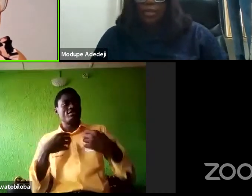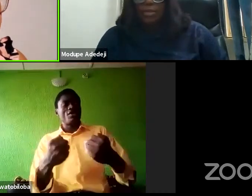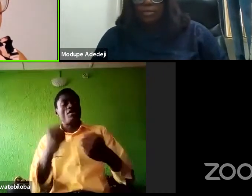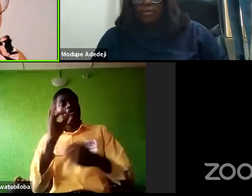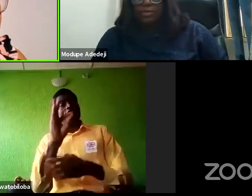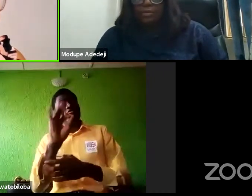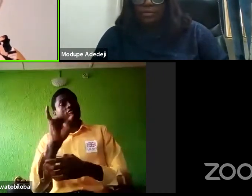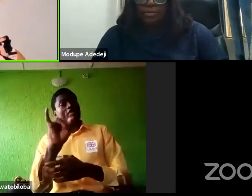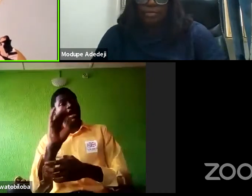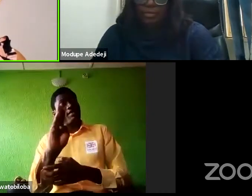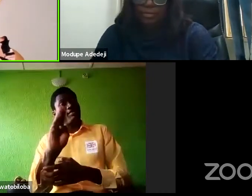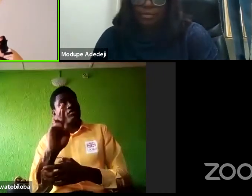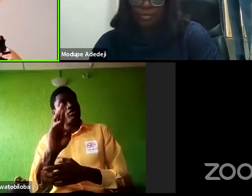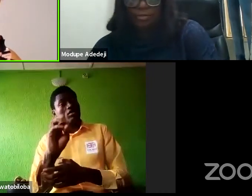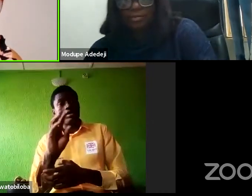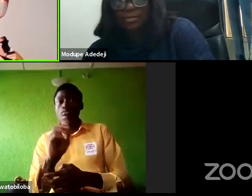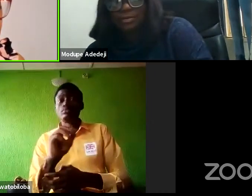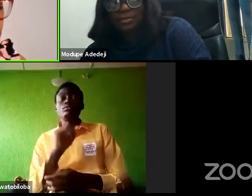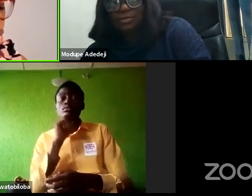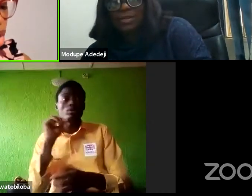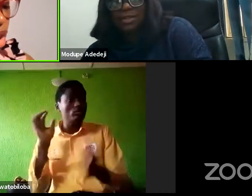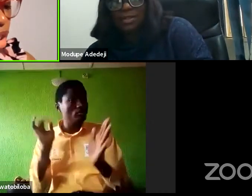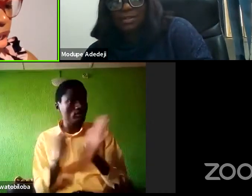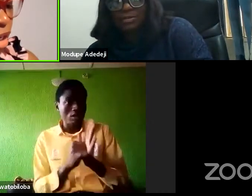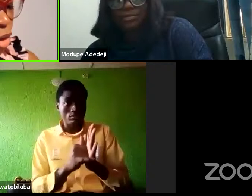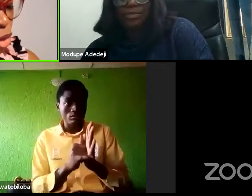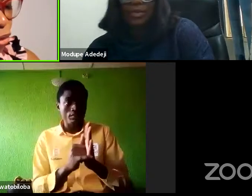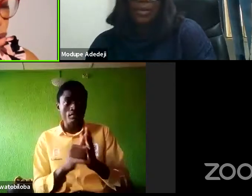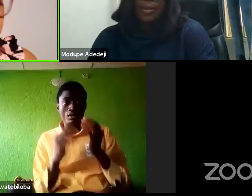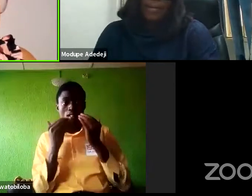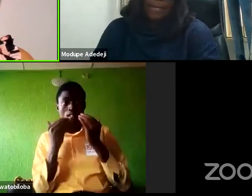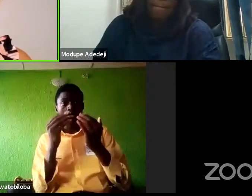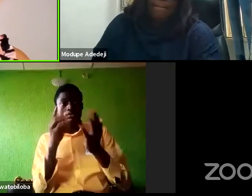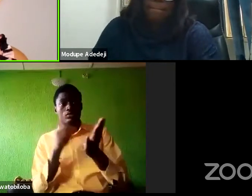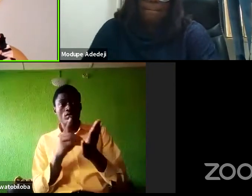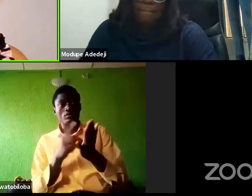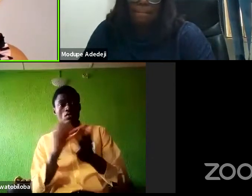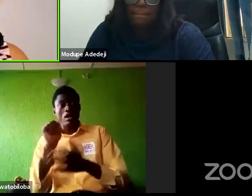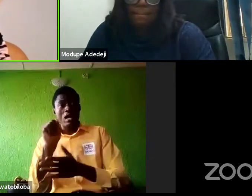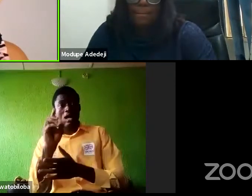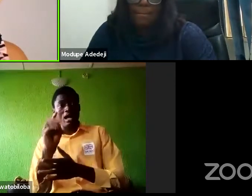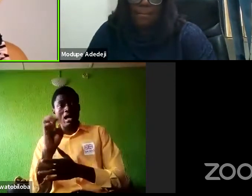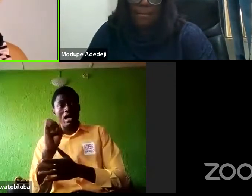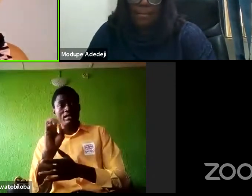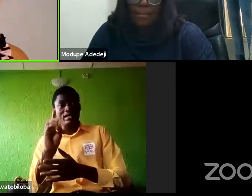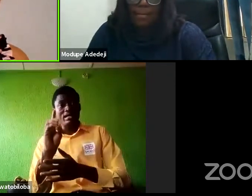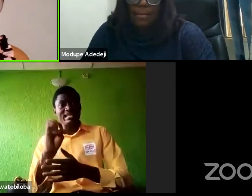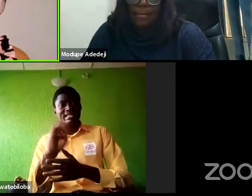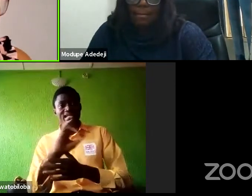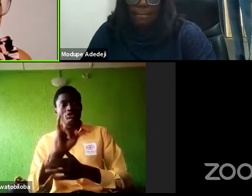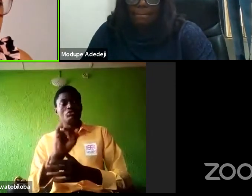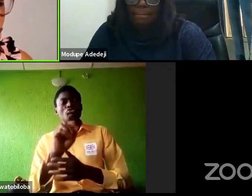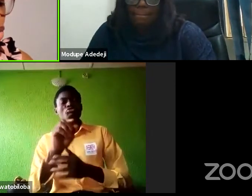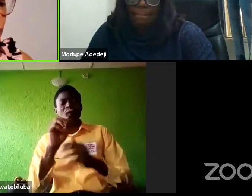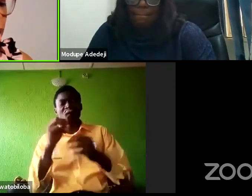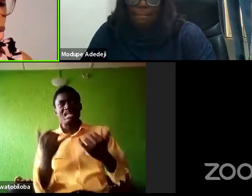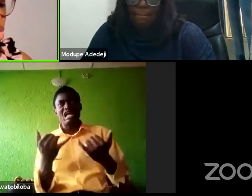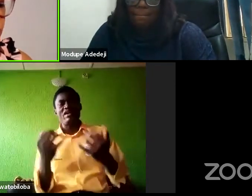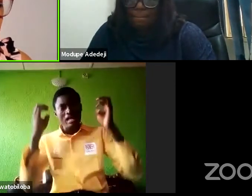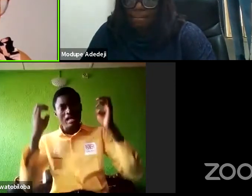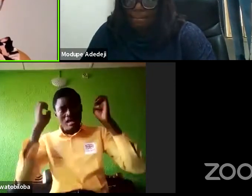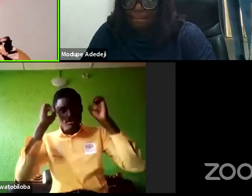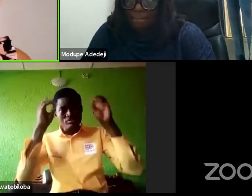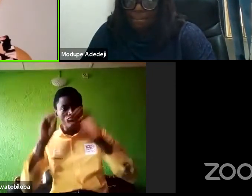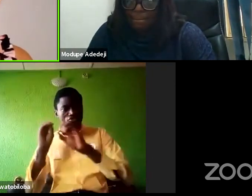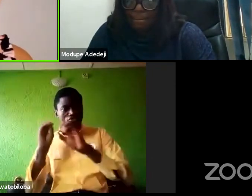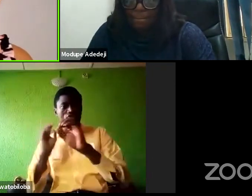doctor. Thank you, Dr. Hadedeji. You've been able to educate us about how to handle